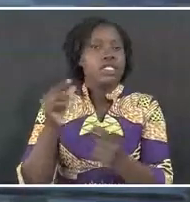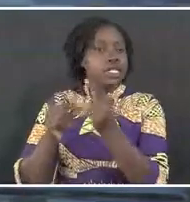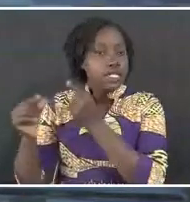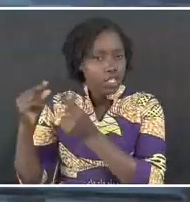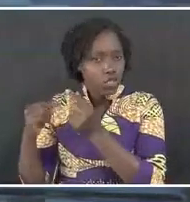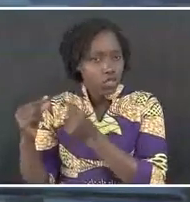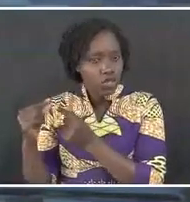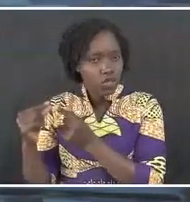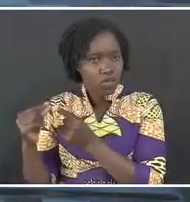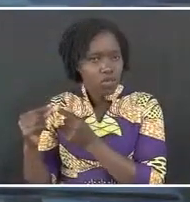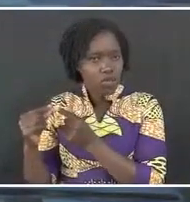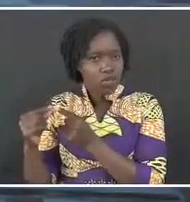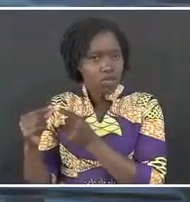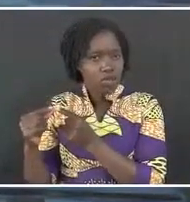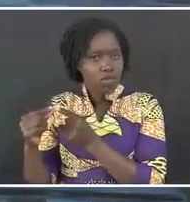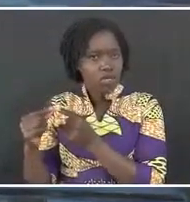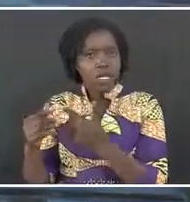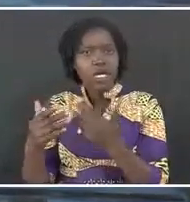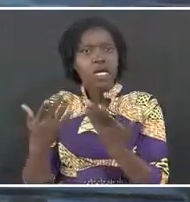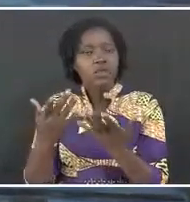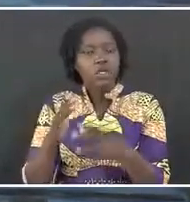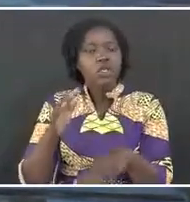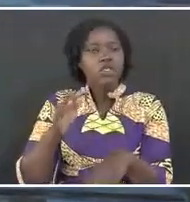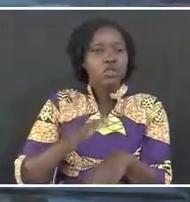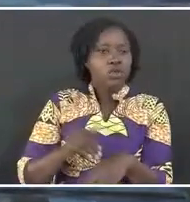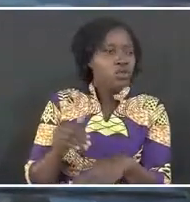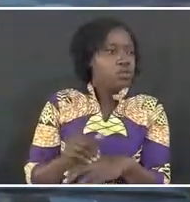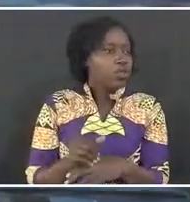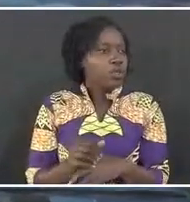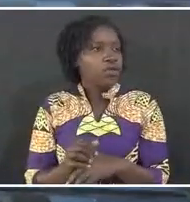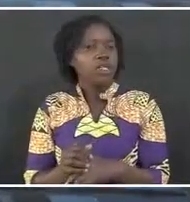Chosen generation. And what are we to do?